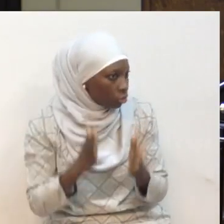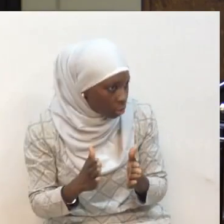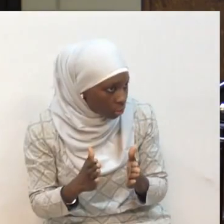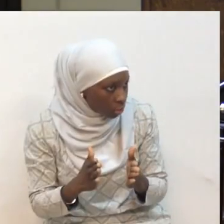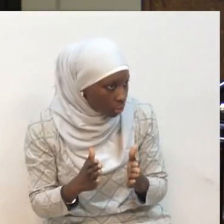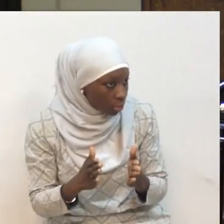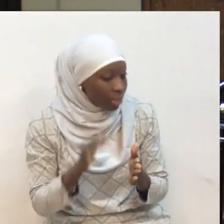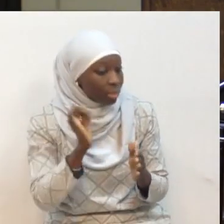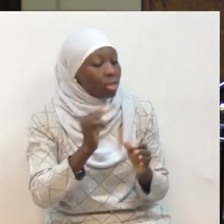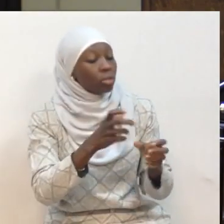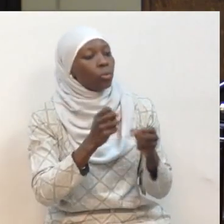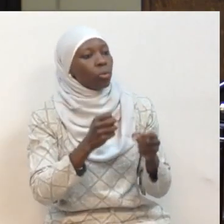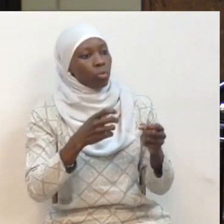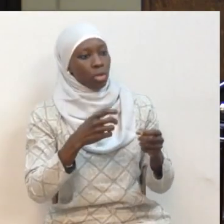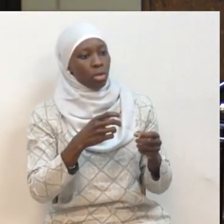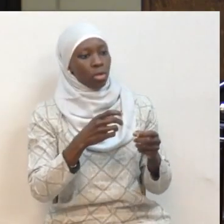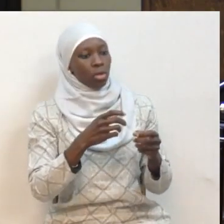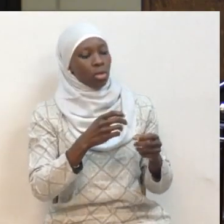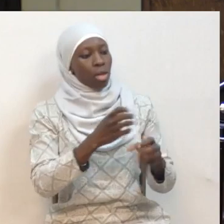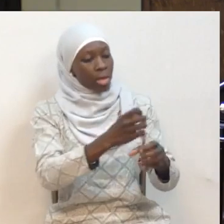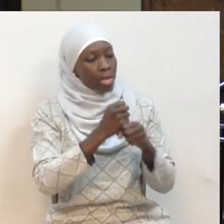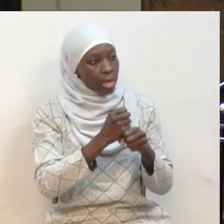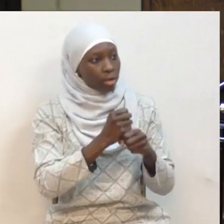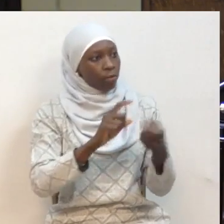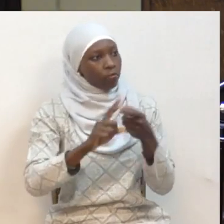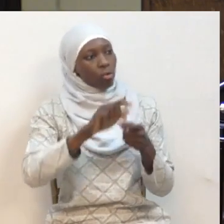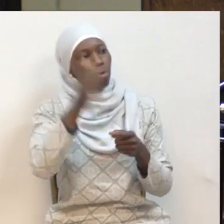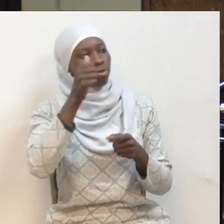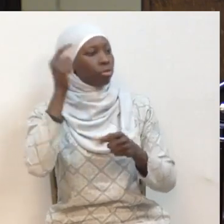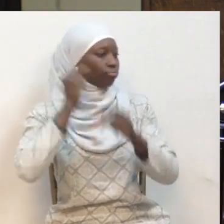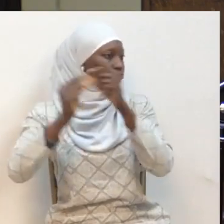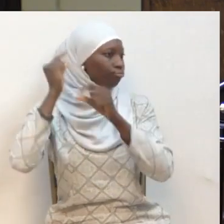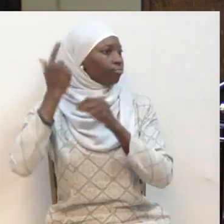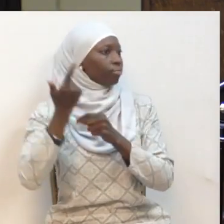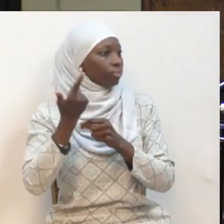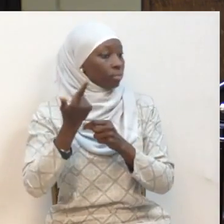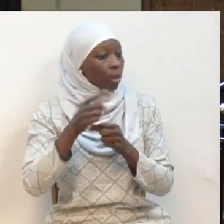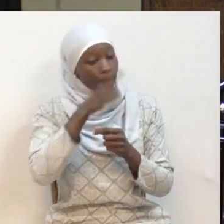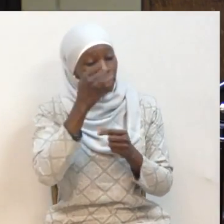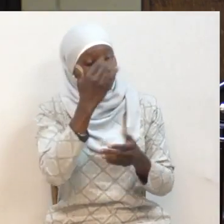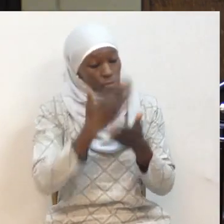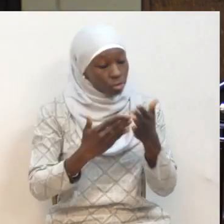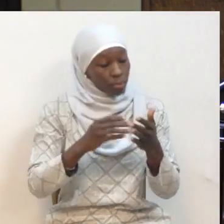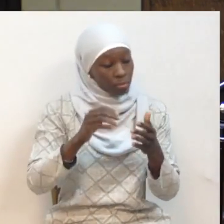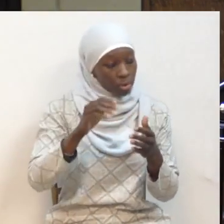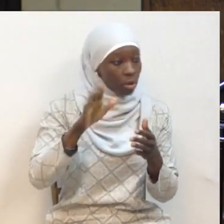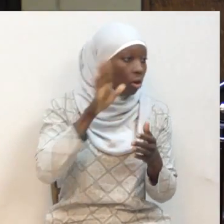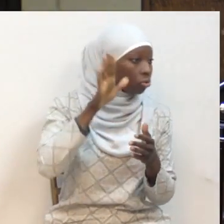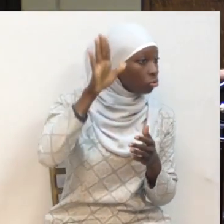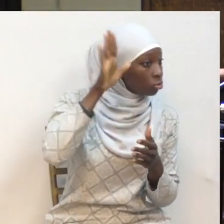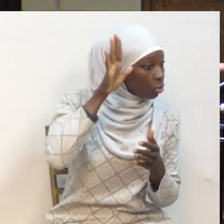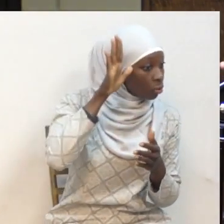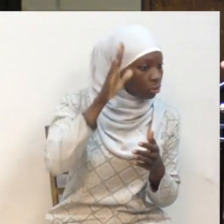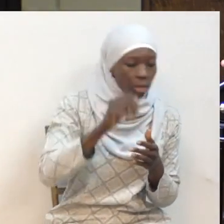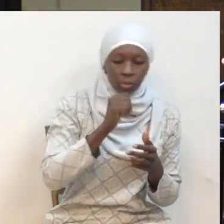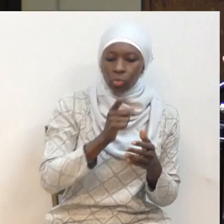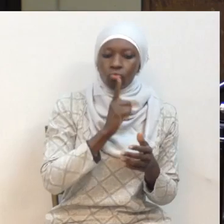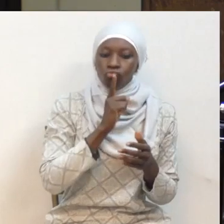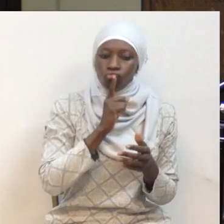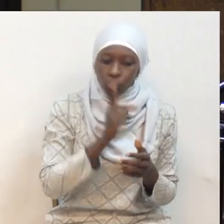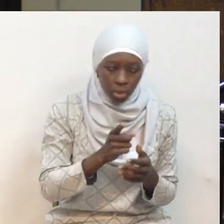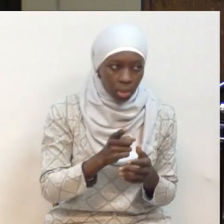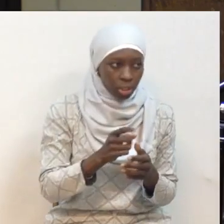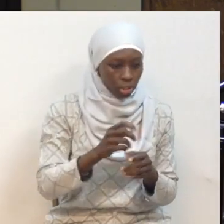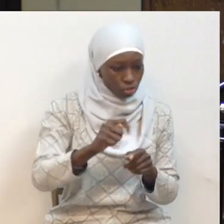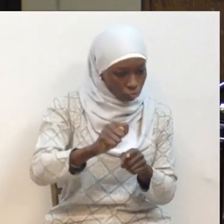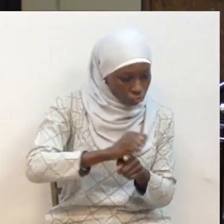as adults who have not been, most of us unfortunately, trained in an Islamic way,